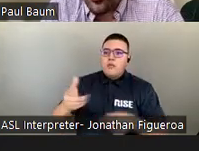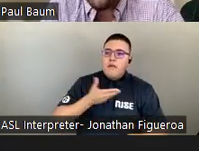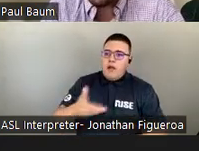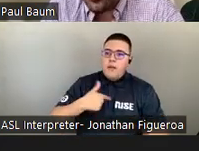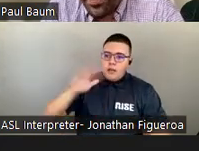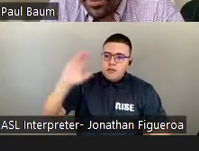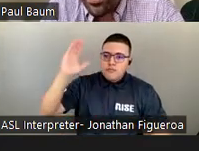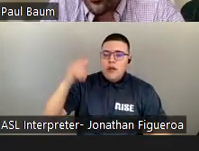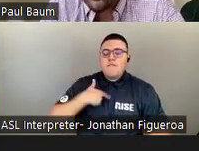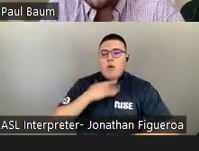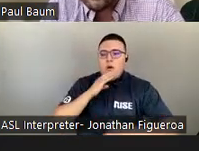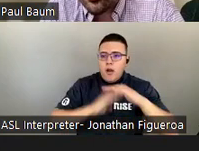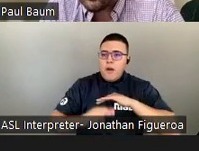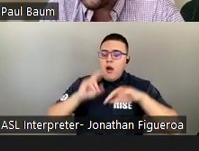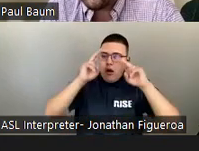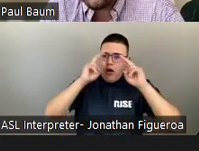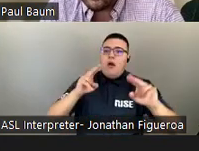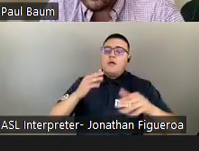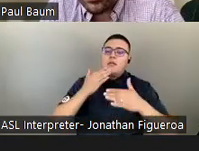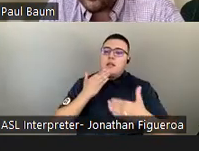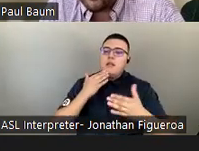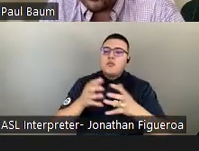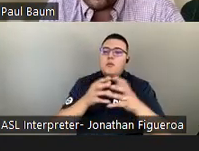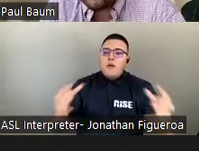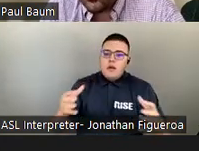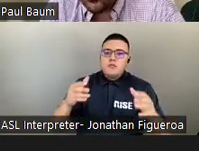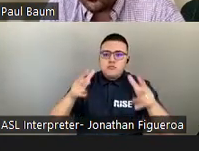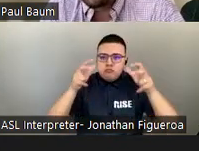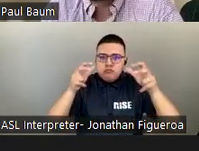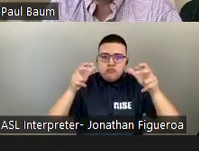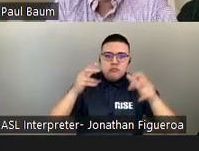and I'm honored, and I thank you all so much for listening attentively today as